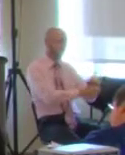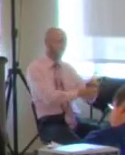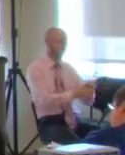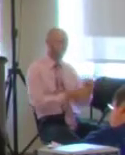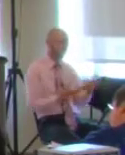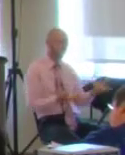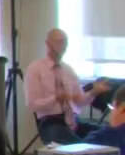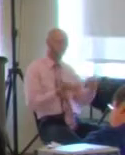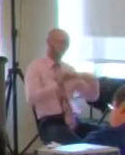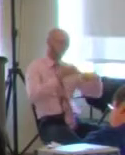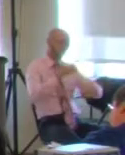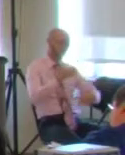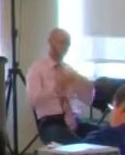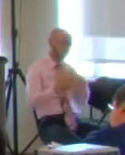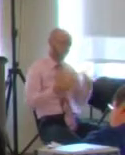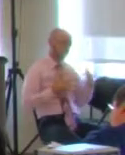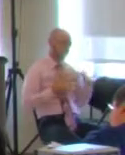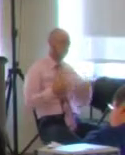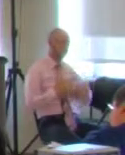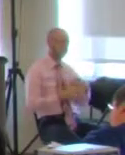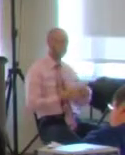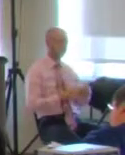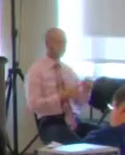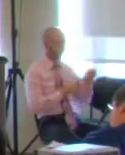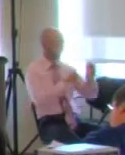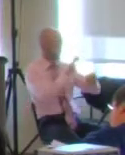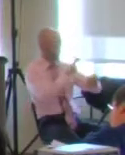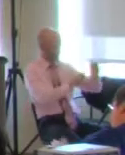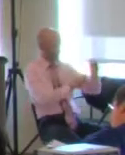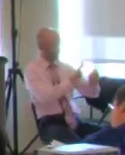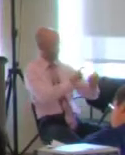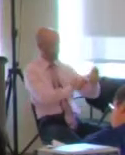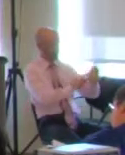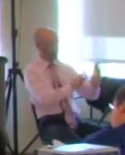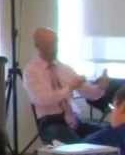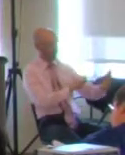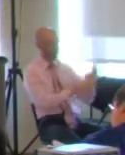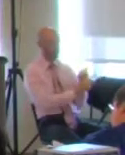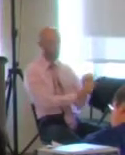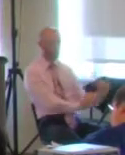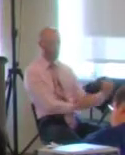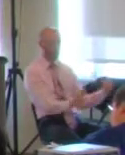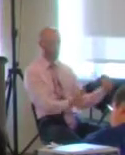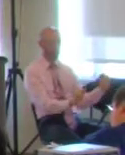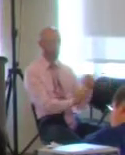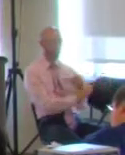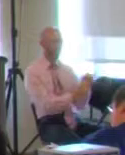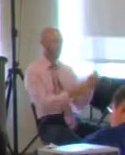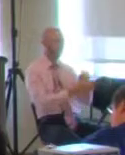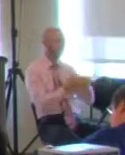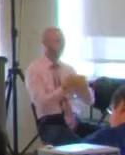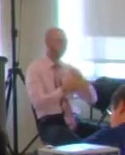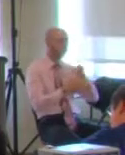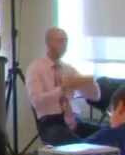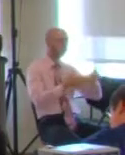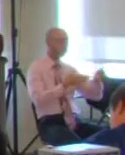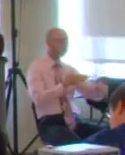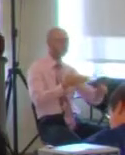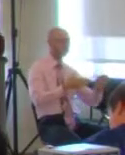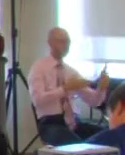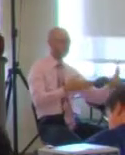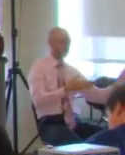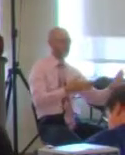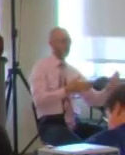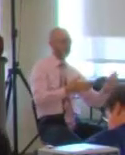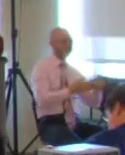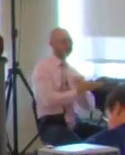current functionality and what they're at risk for in terms of the consequences of possible